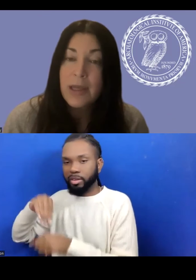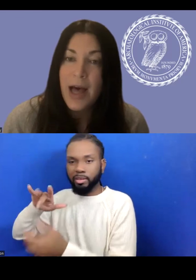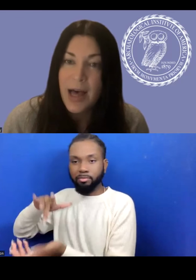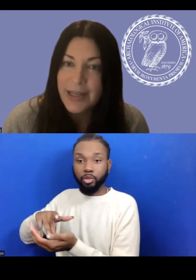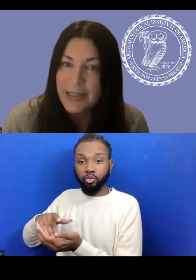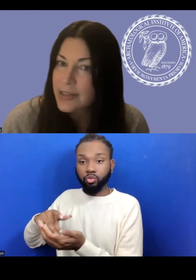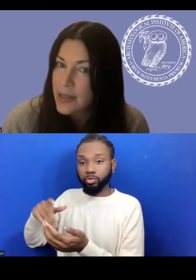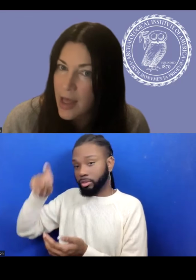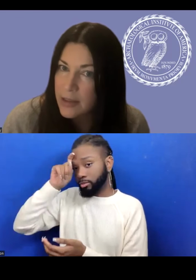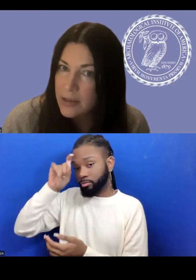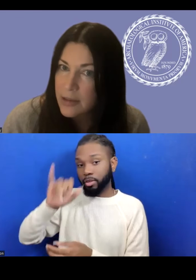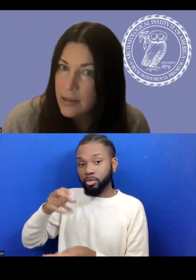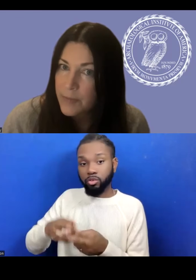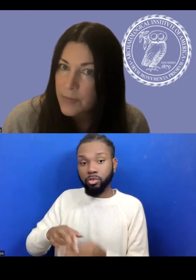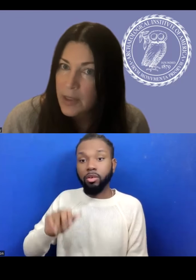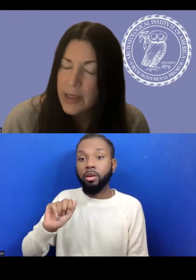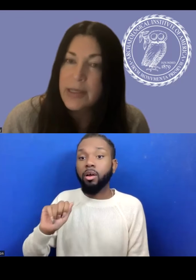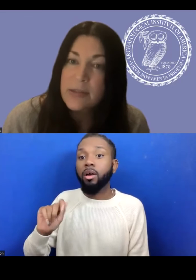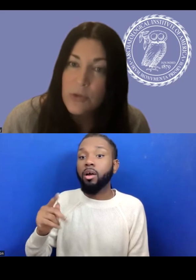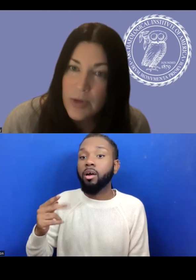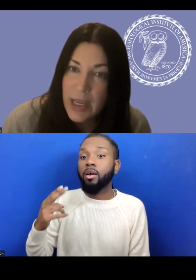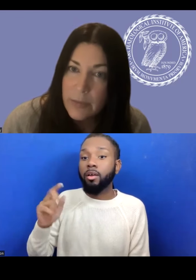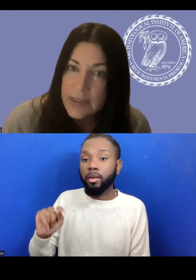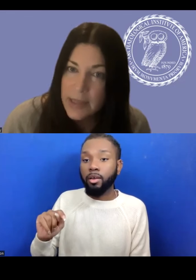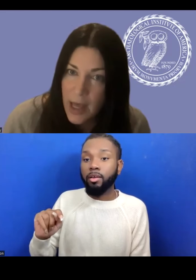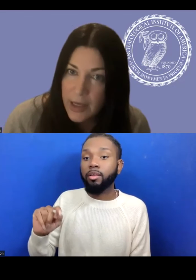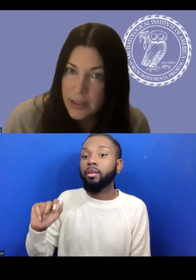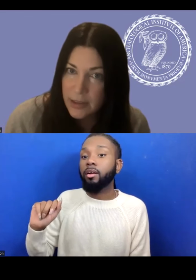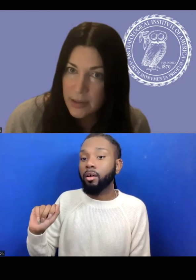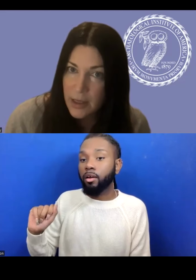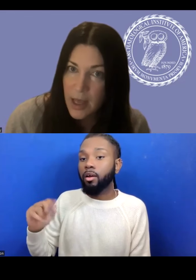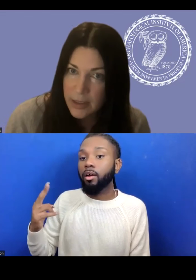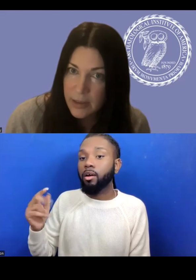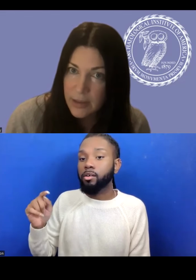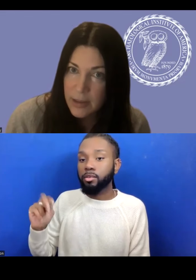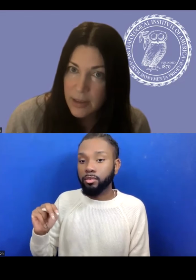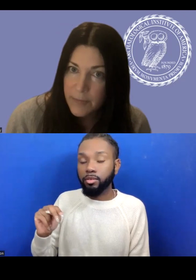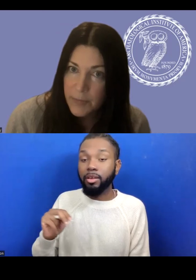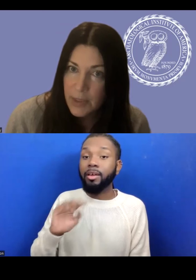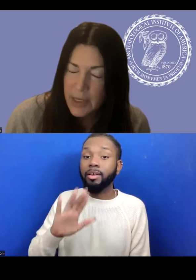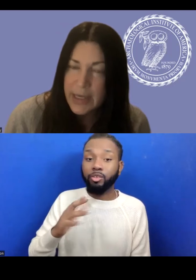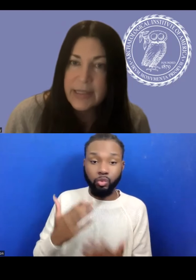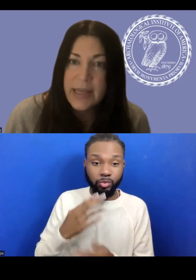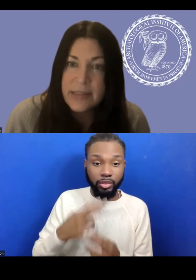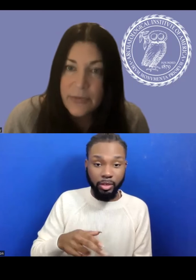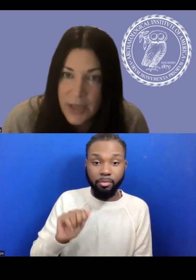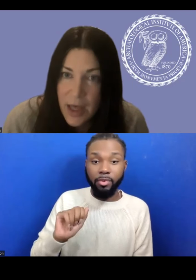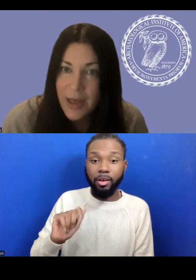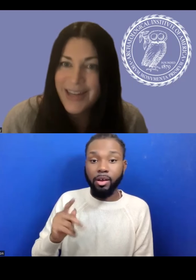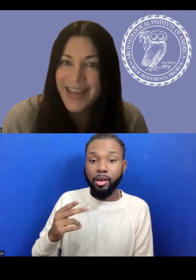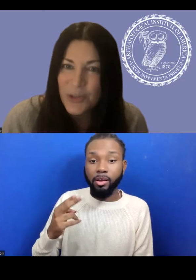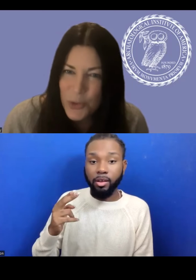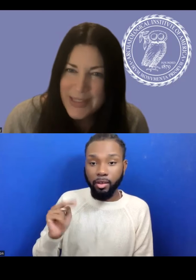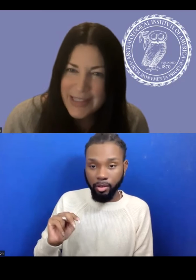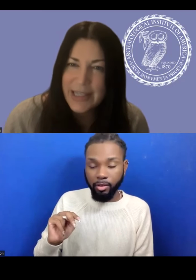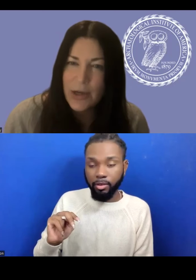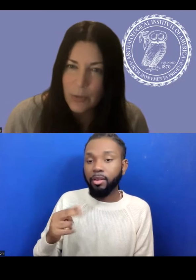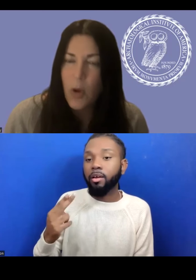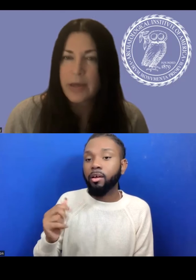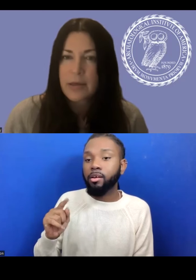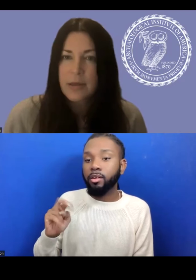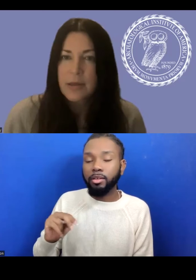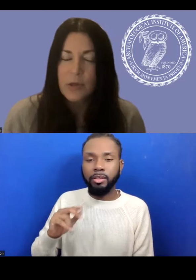called Akhet-Aten. His new name is Akhen-Aten. It is as if God and new